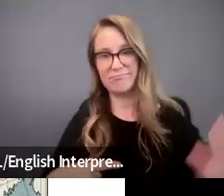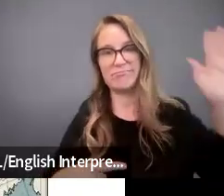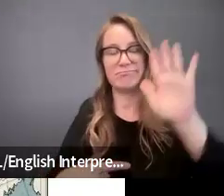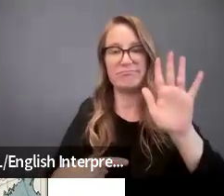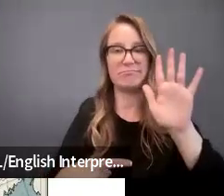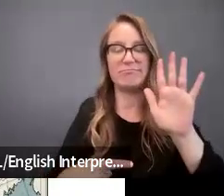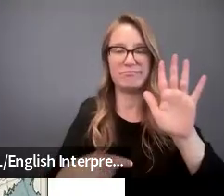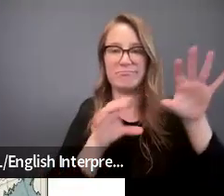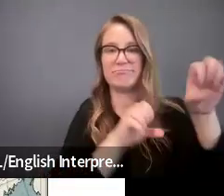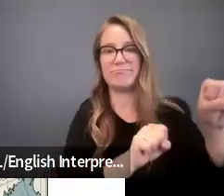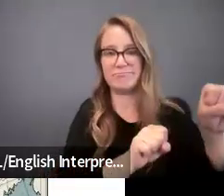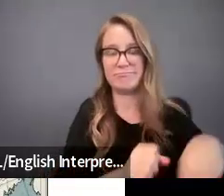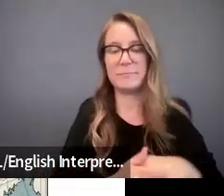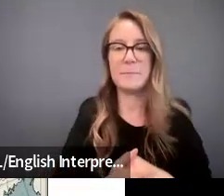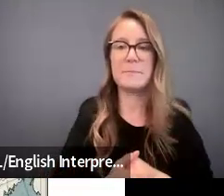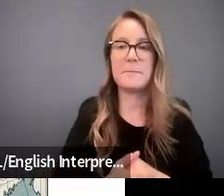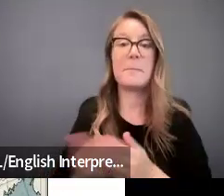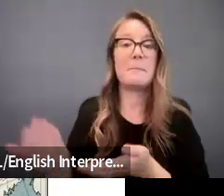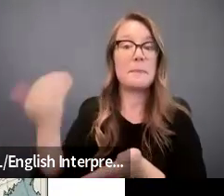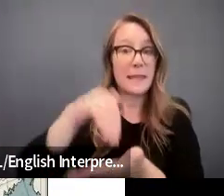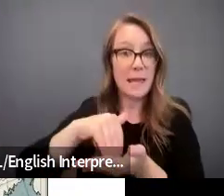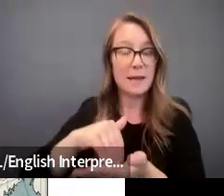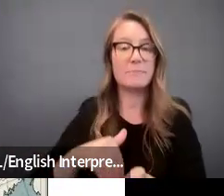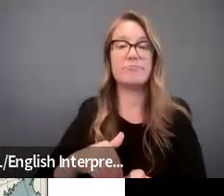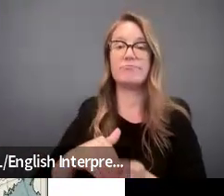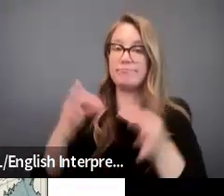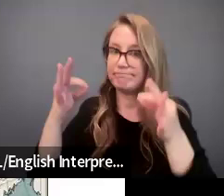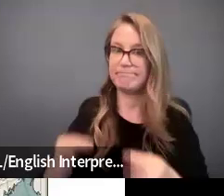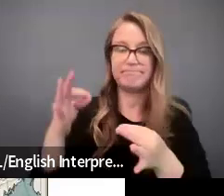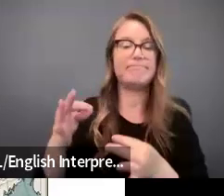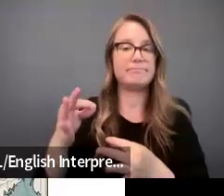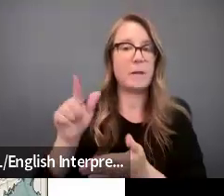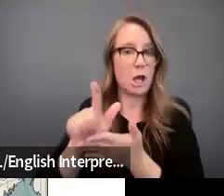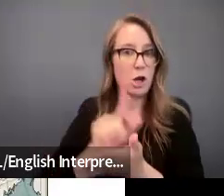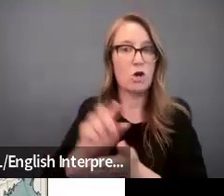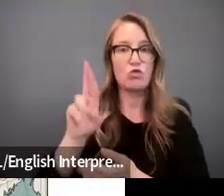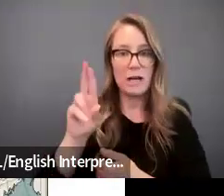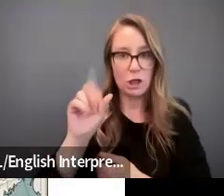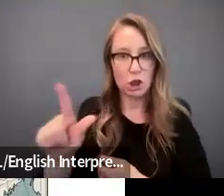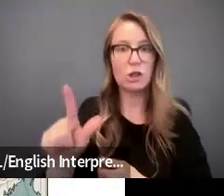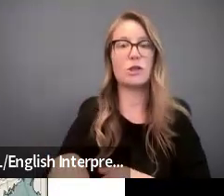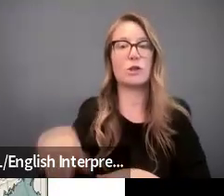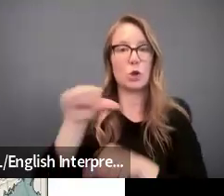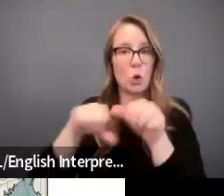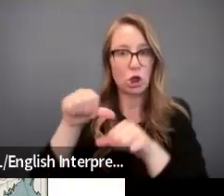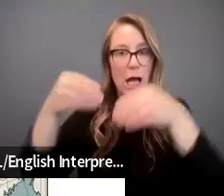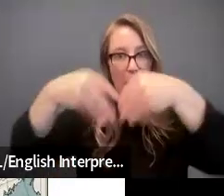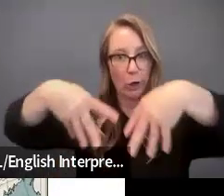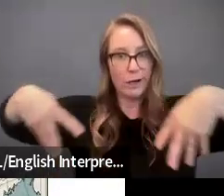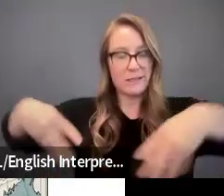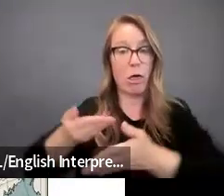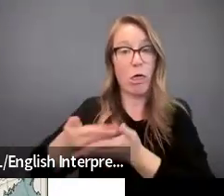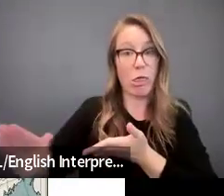to get the rest of the land. Again, codified and established racial and social hierarchies that excluded